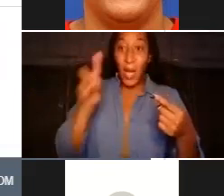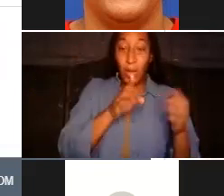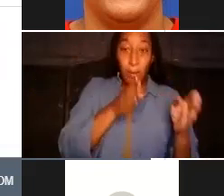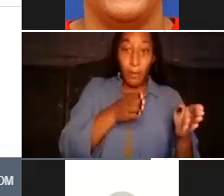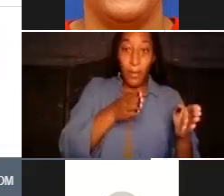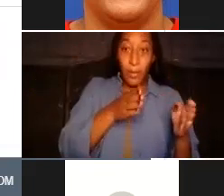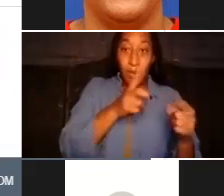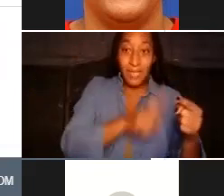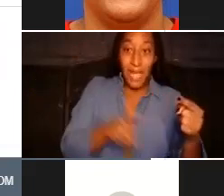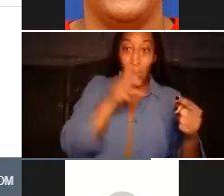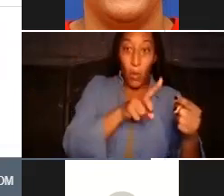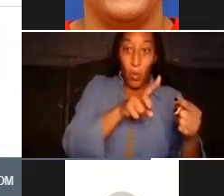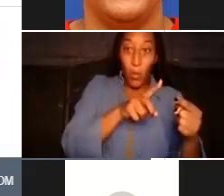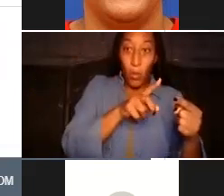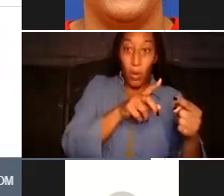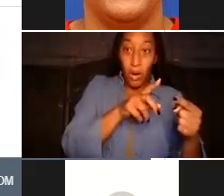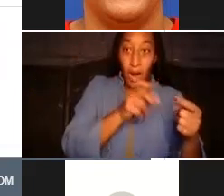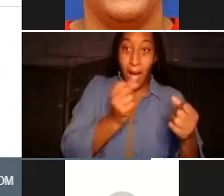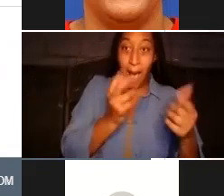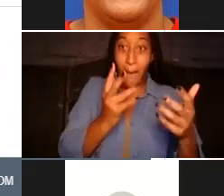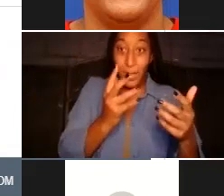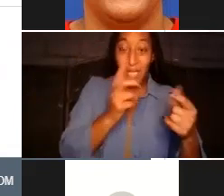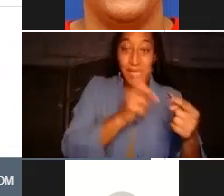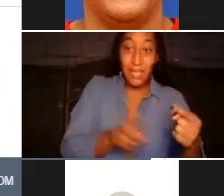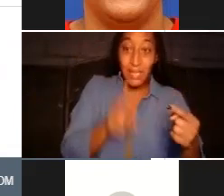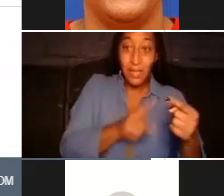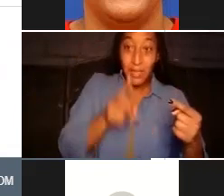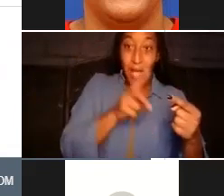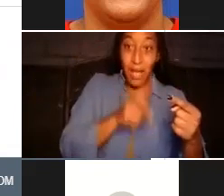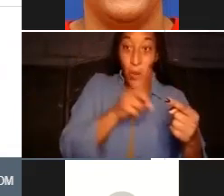times does it repeat itself per unit time?